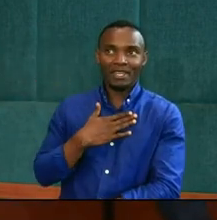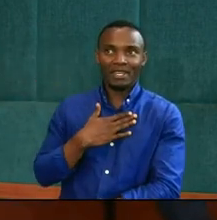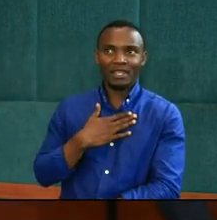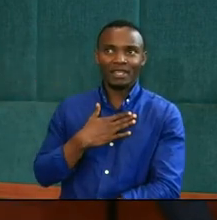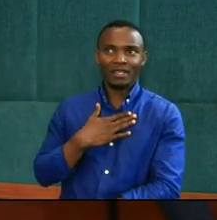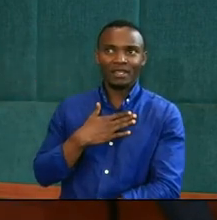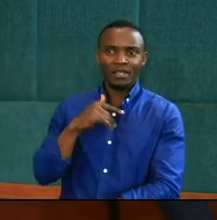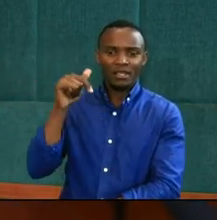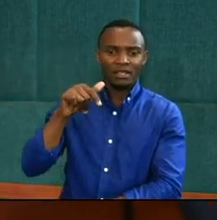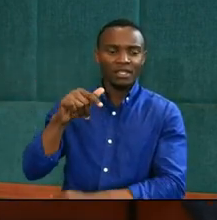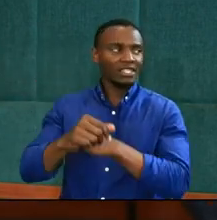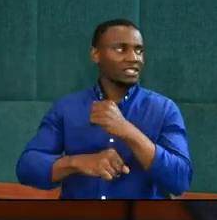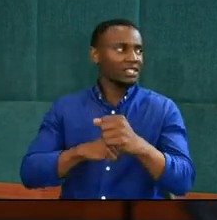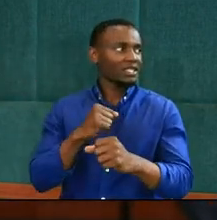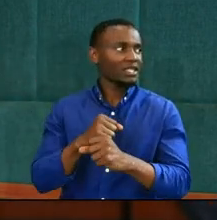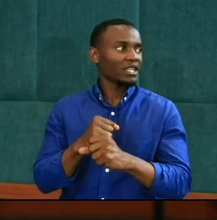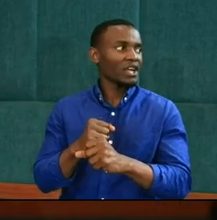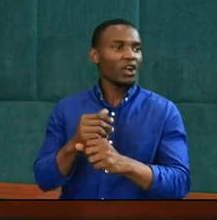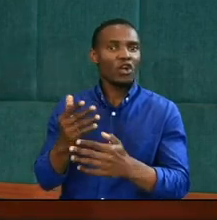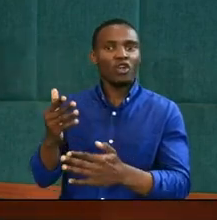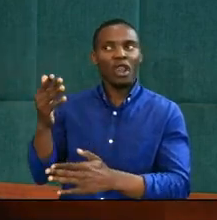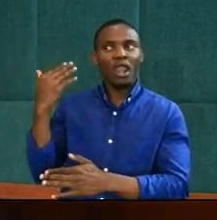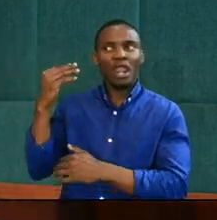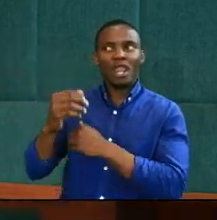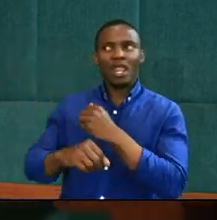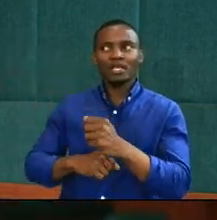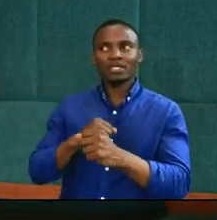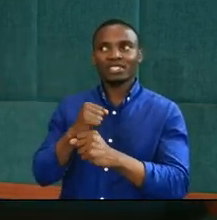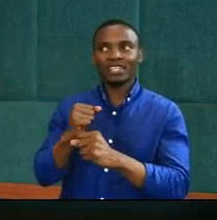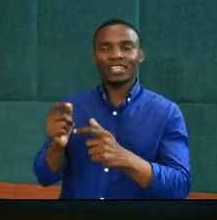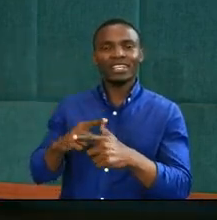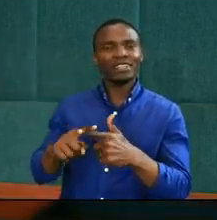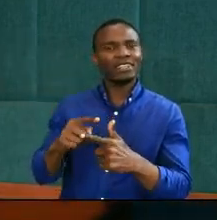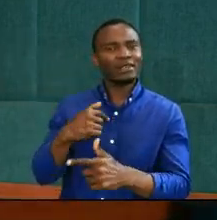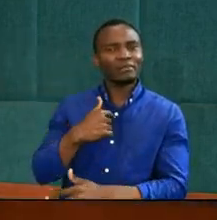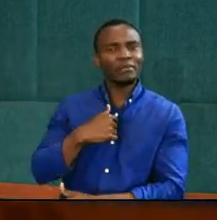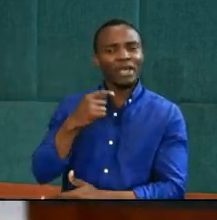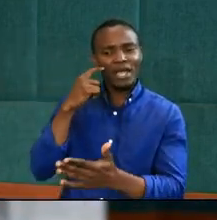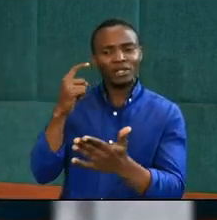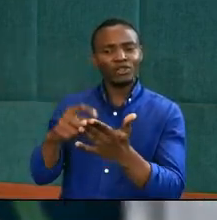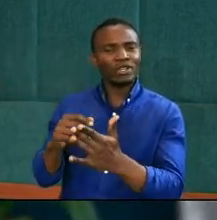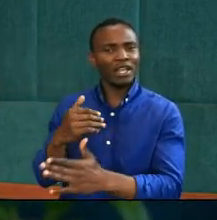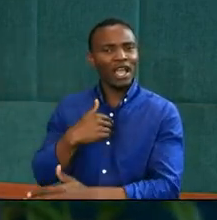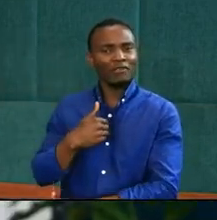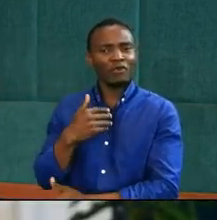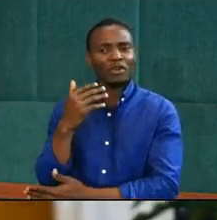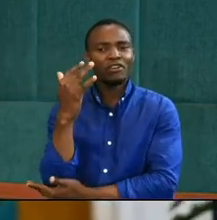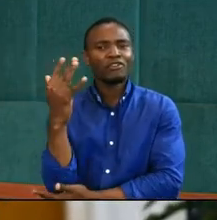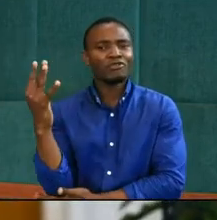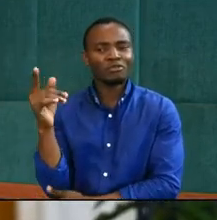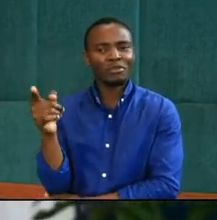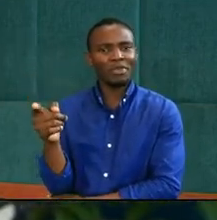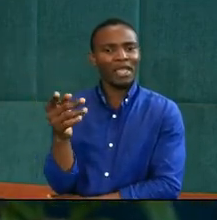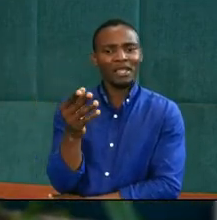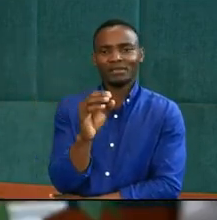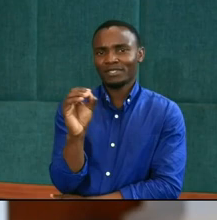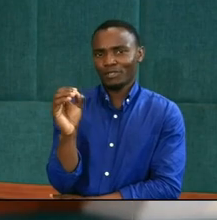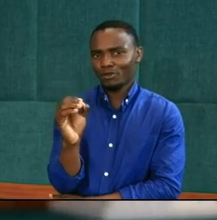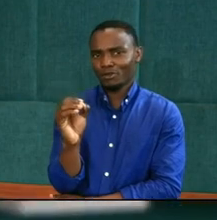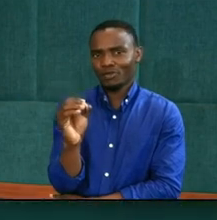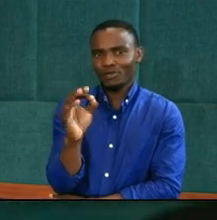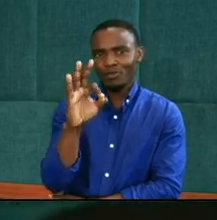Was it earlier this year or last year? And I noted that there are no fig trees in the Cayman Islands.